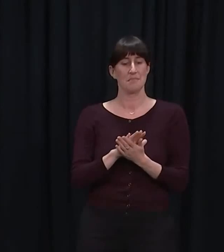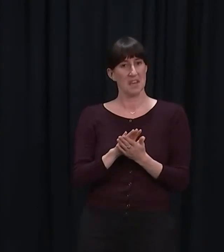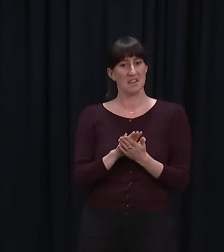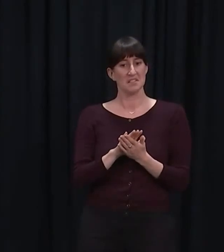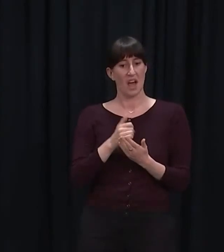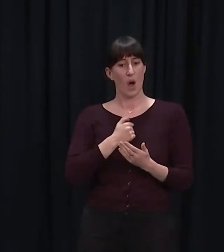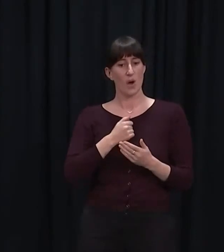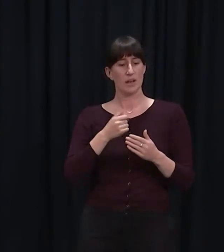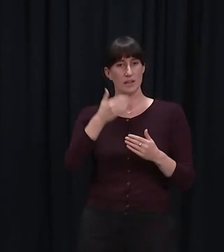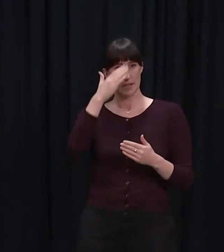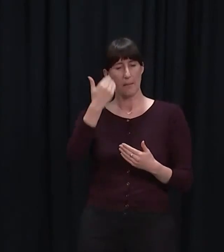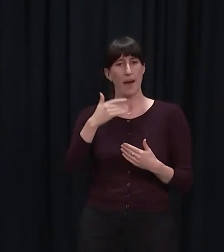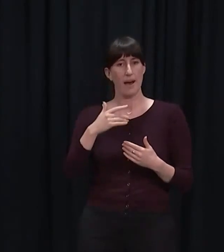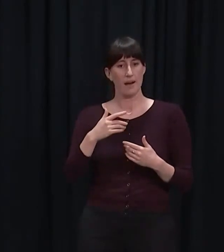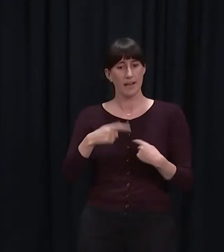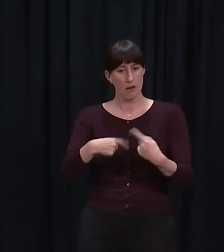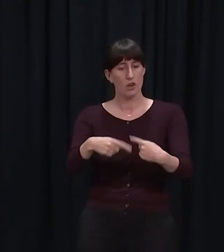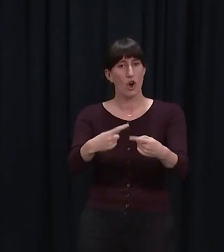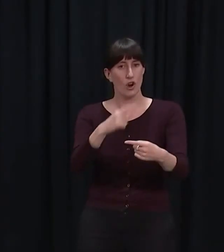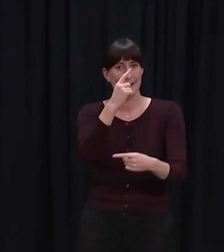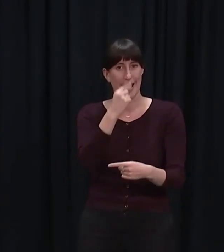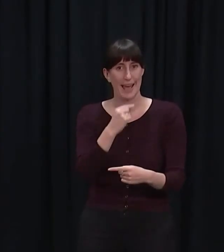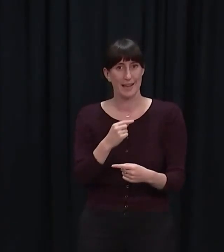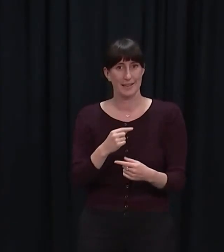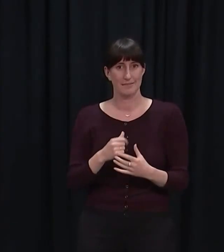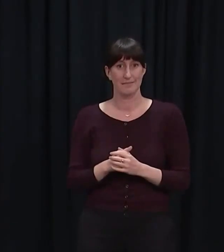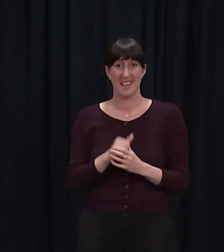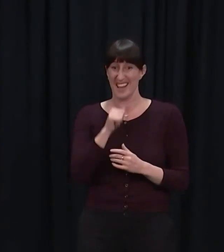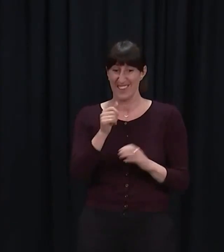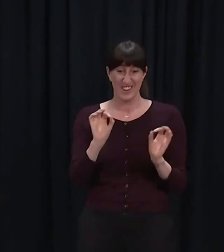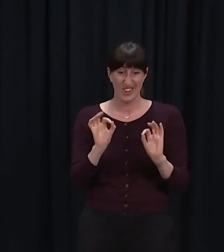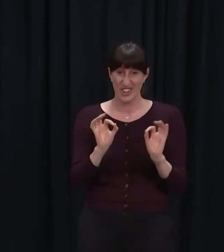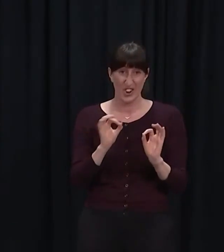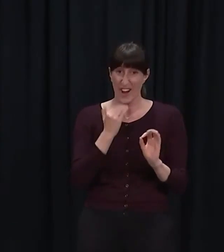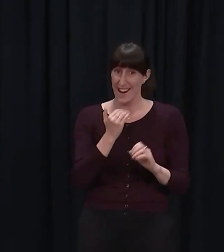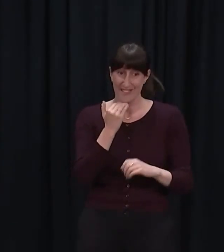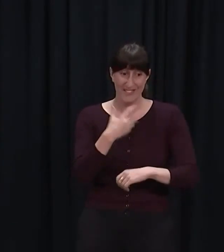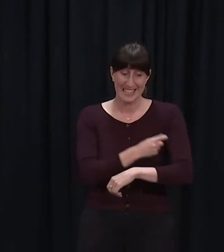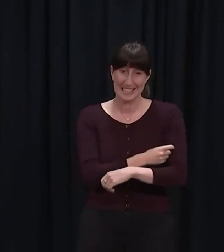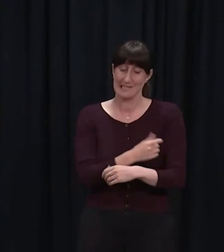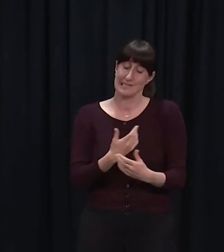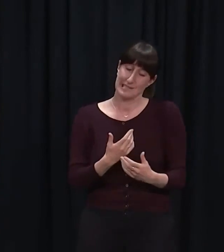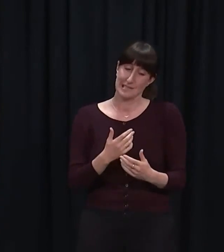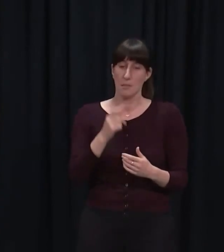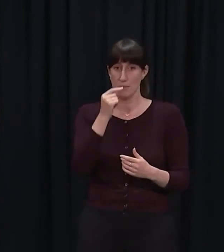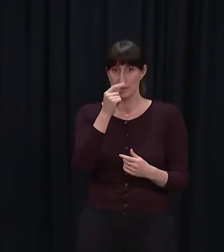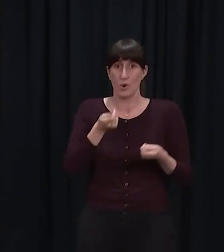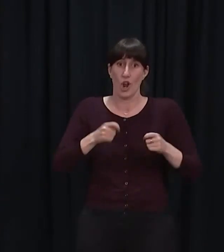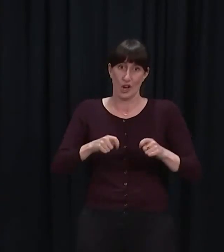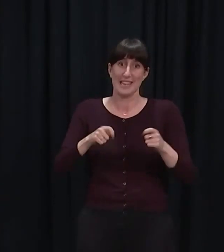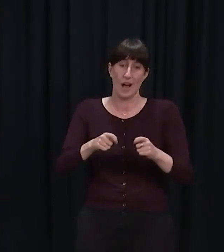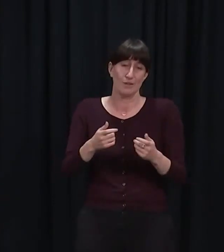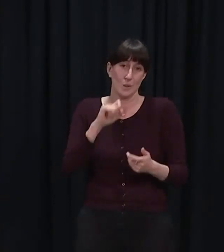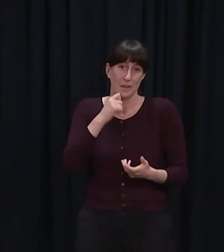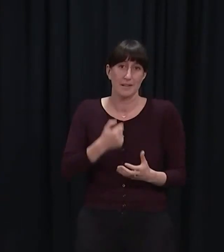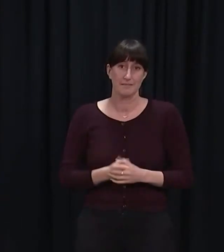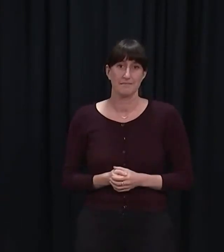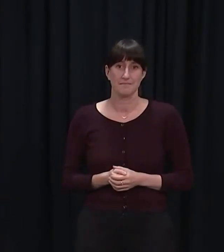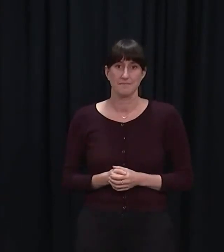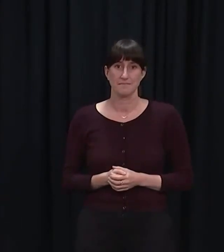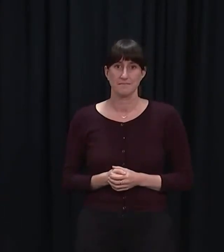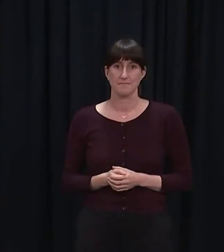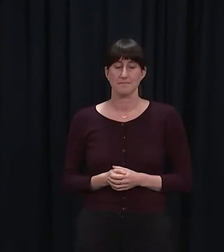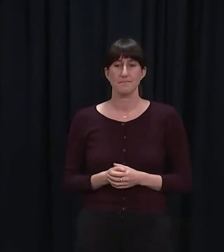disrupted through extra COVID-19 alert restrictions. A really staggering statistic, of the